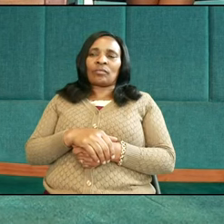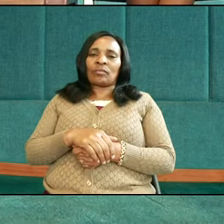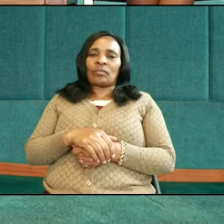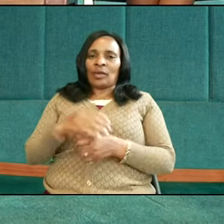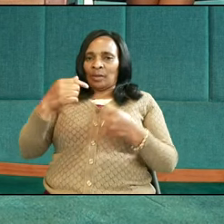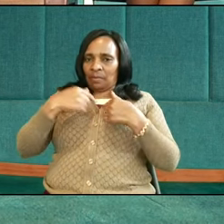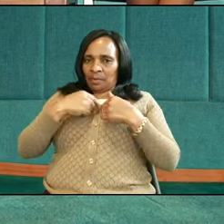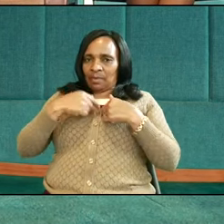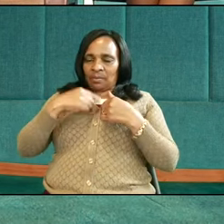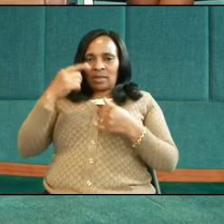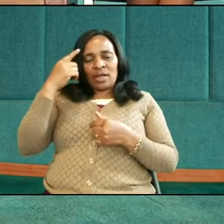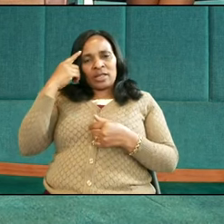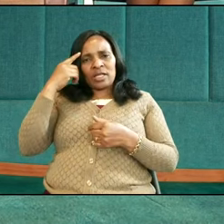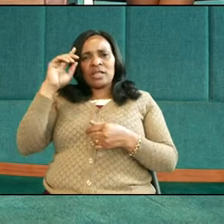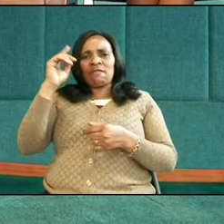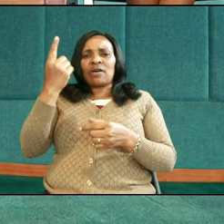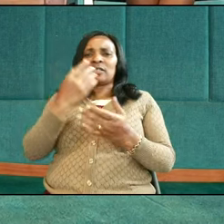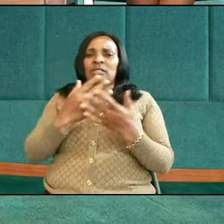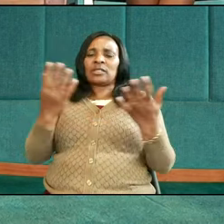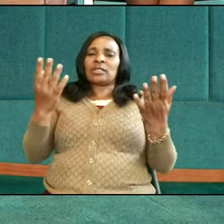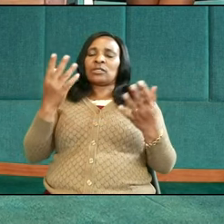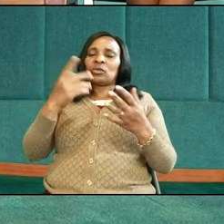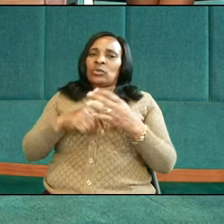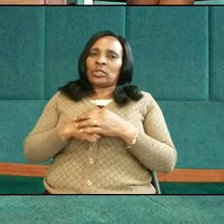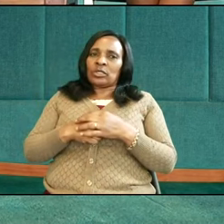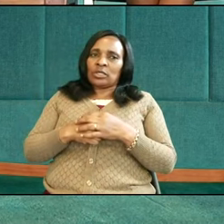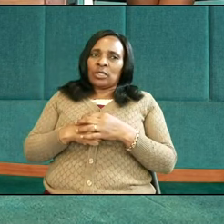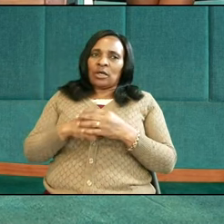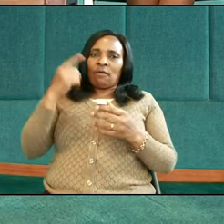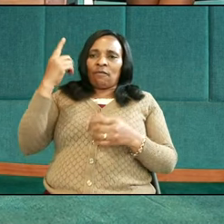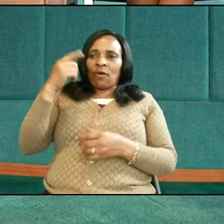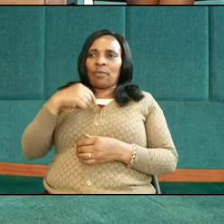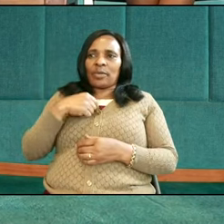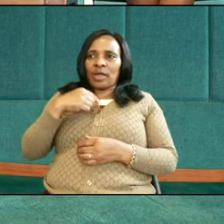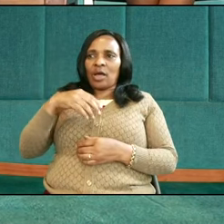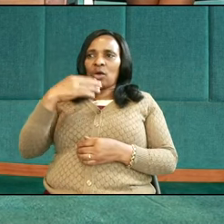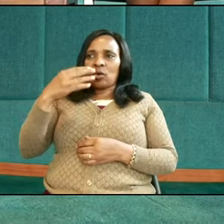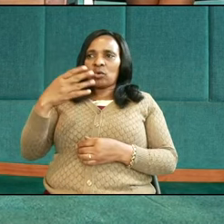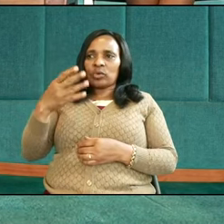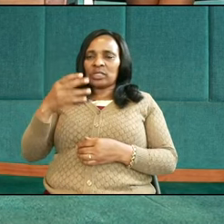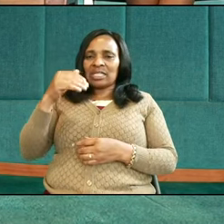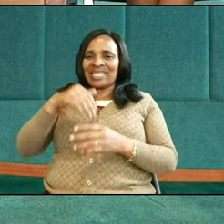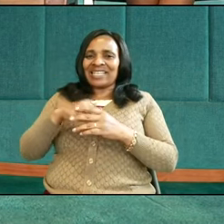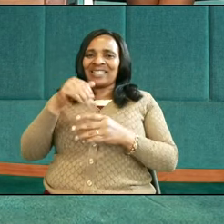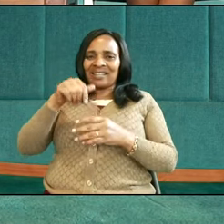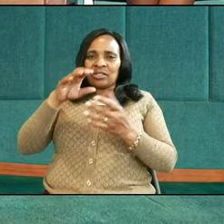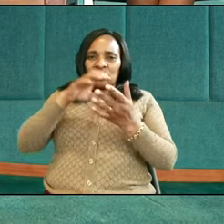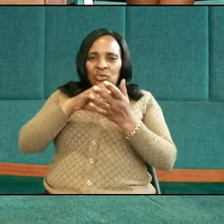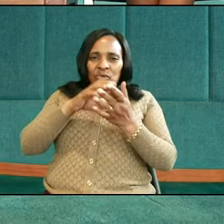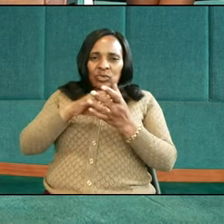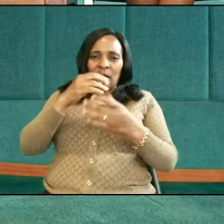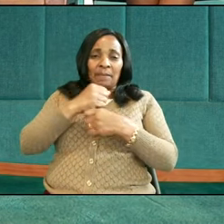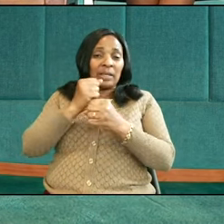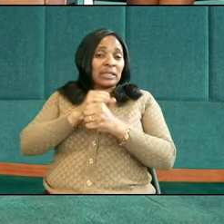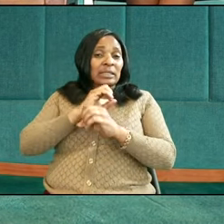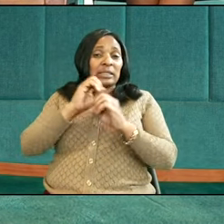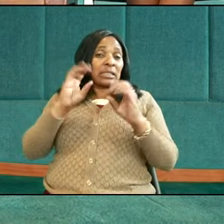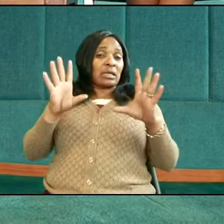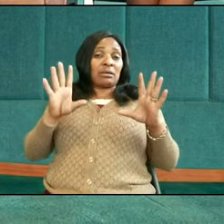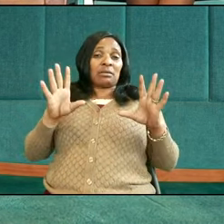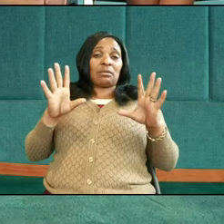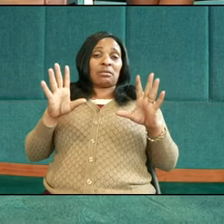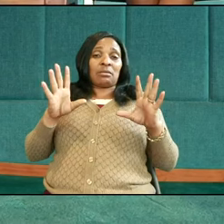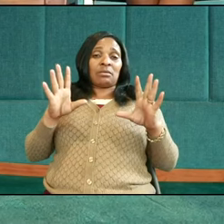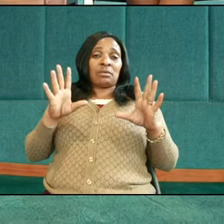Okay, I think the first thing is for me, if I'm in that situation, I make it clear to them